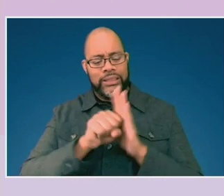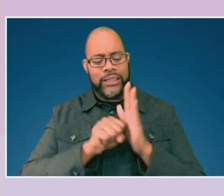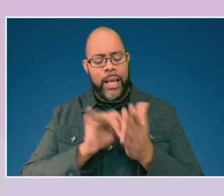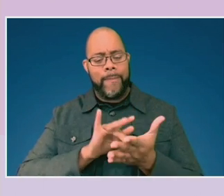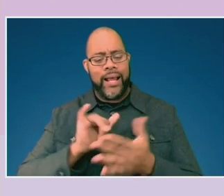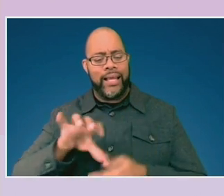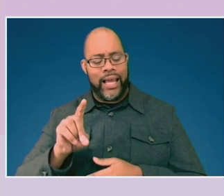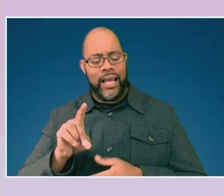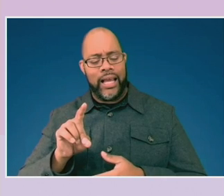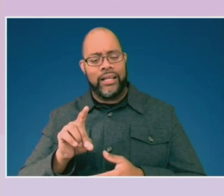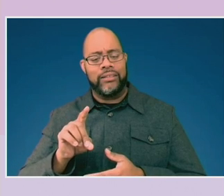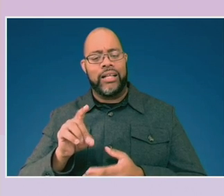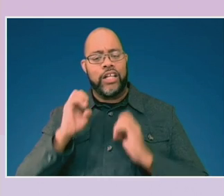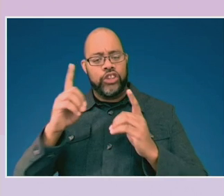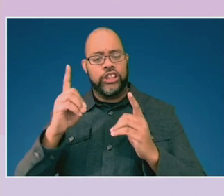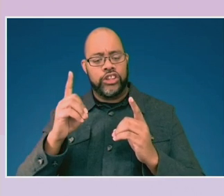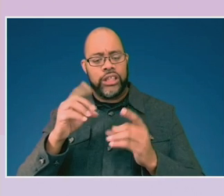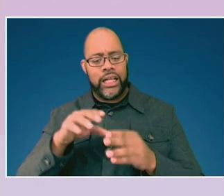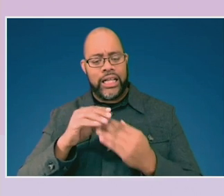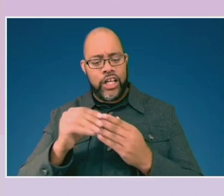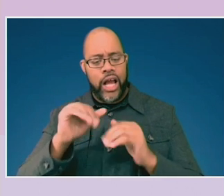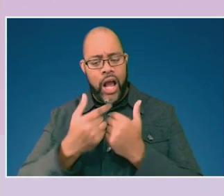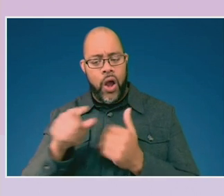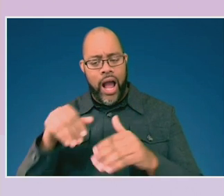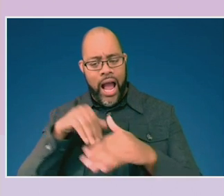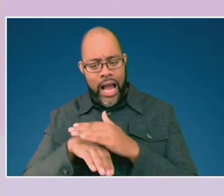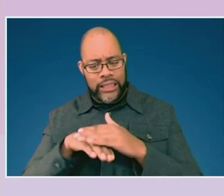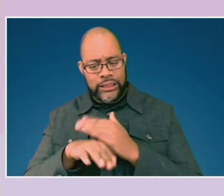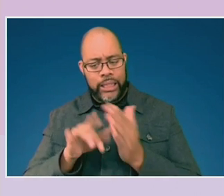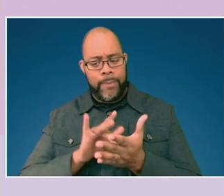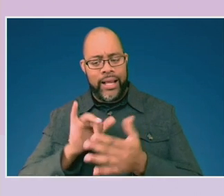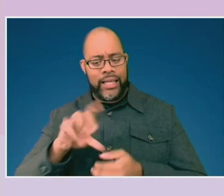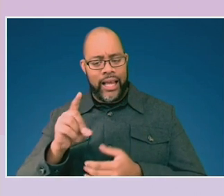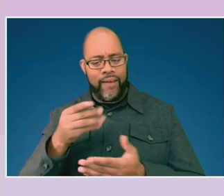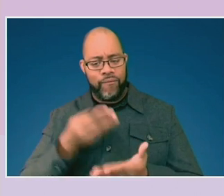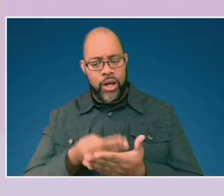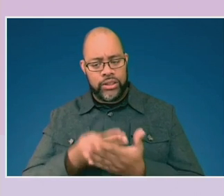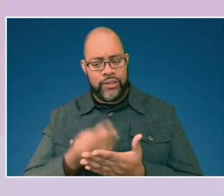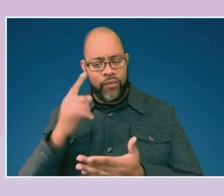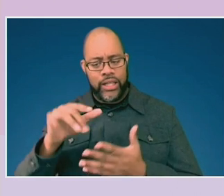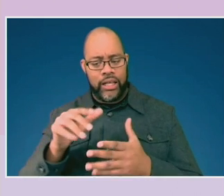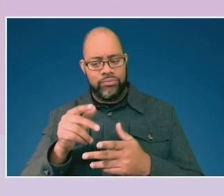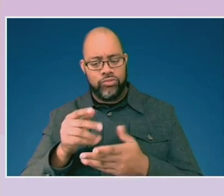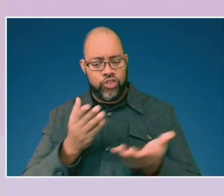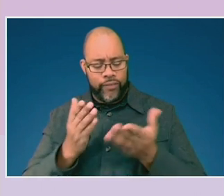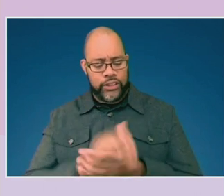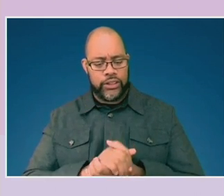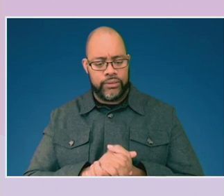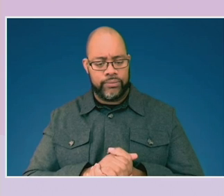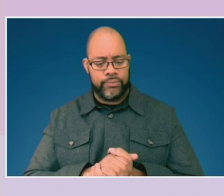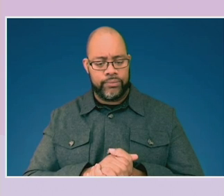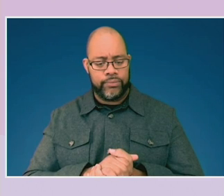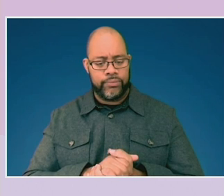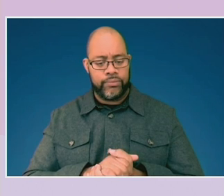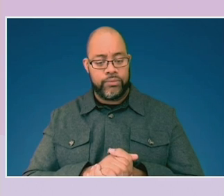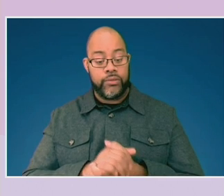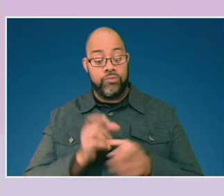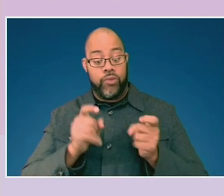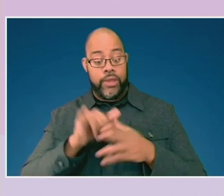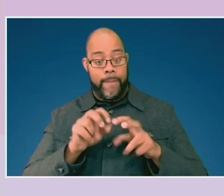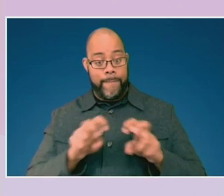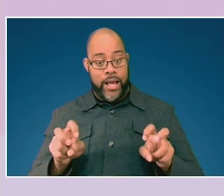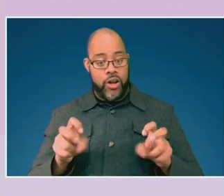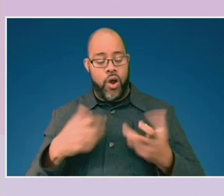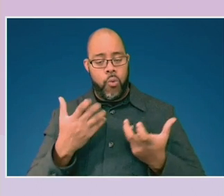and state education leaders on how they access Medicaid funds for these services. So to facilitate this panel, I'd like